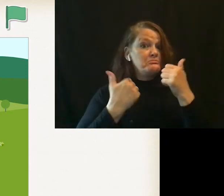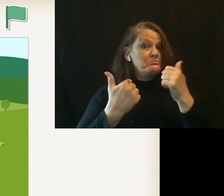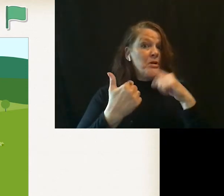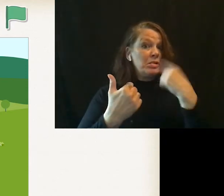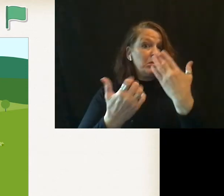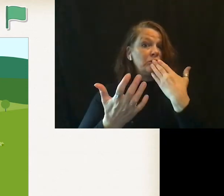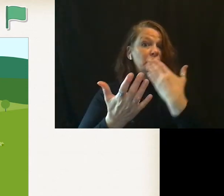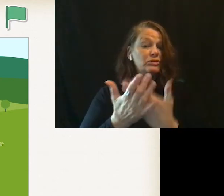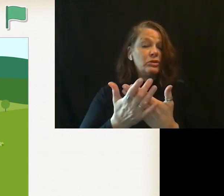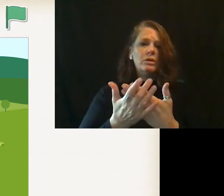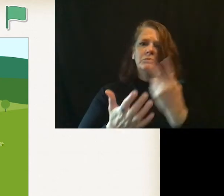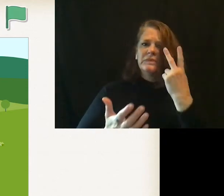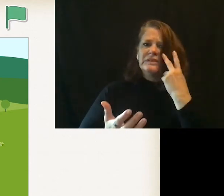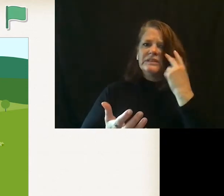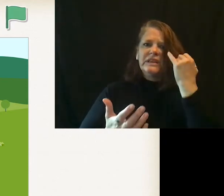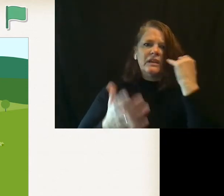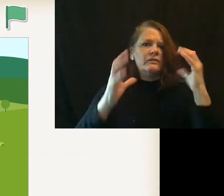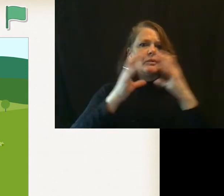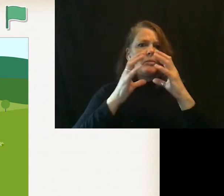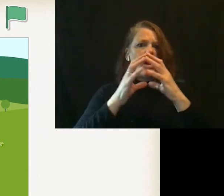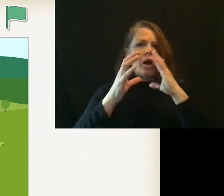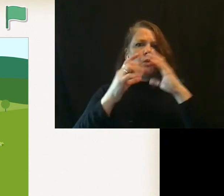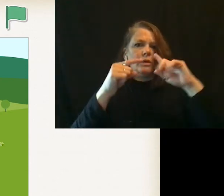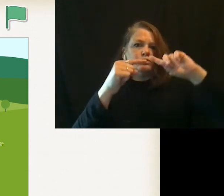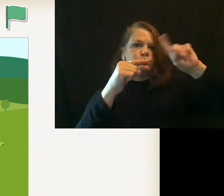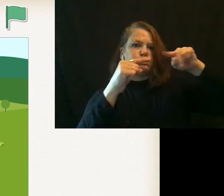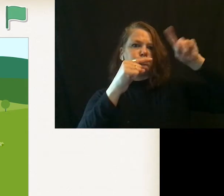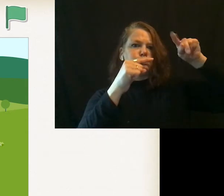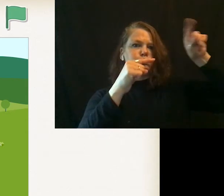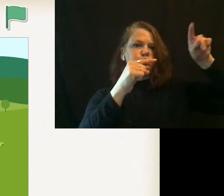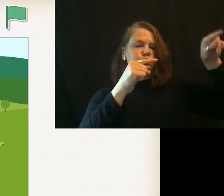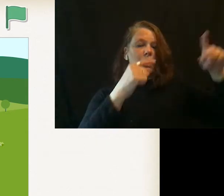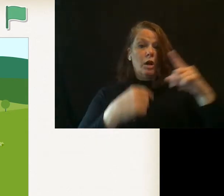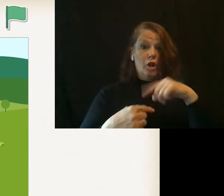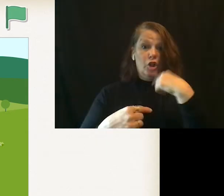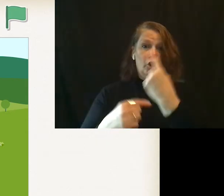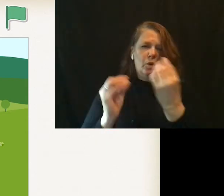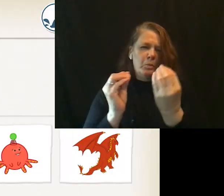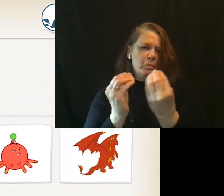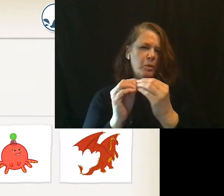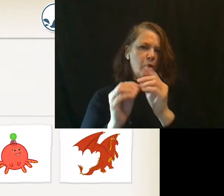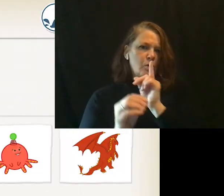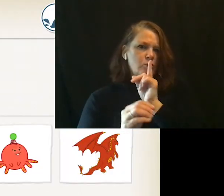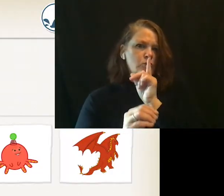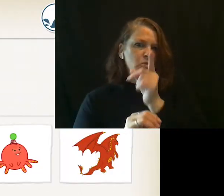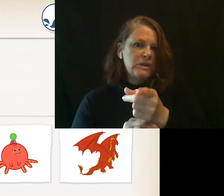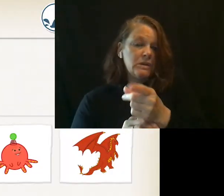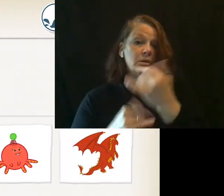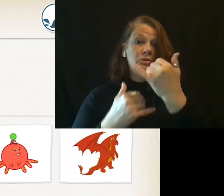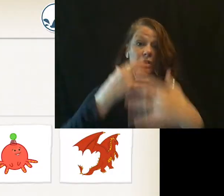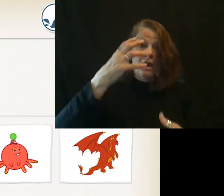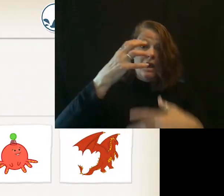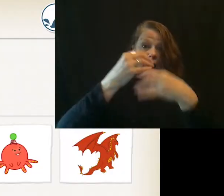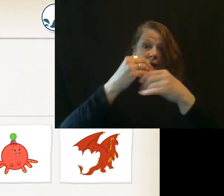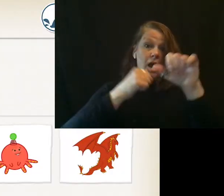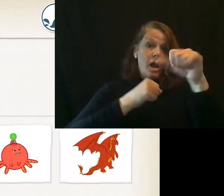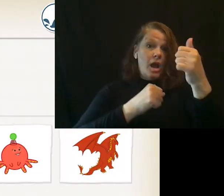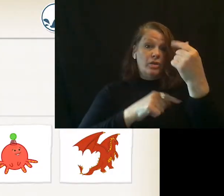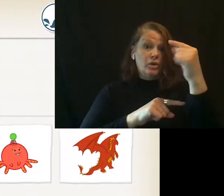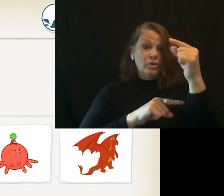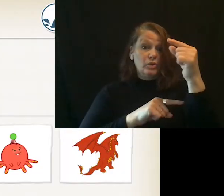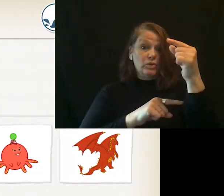That's starting to look really good. Now, how about let's have a dog chase after the ball. Let's click